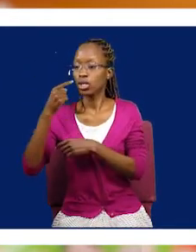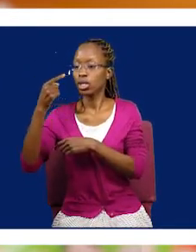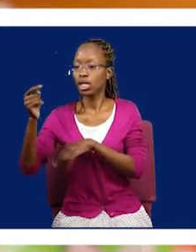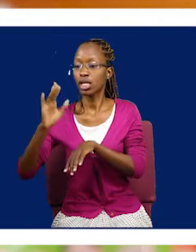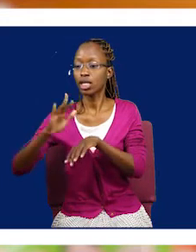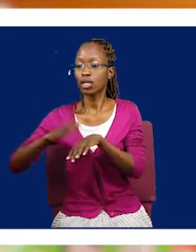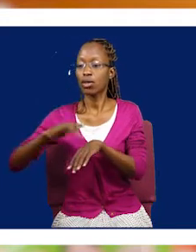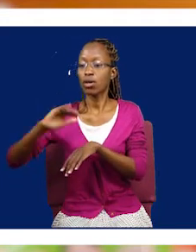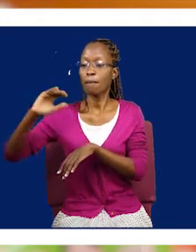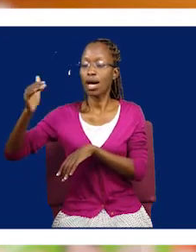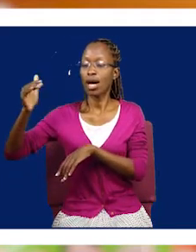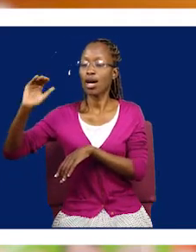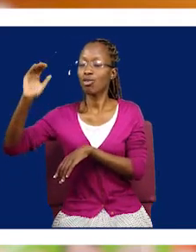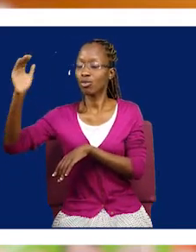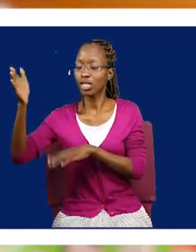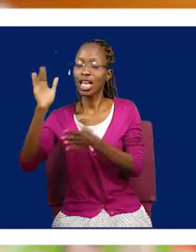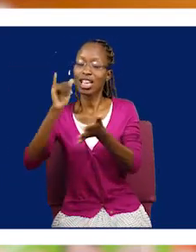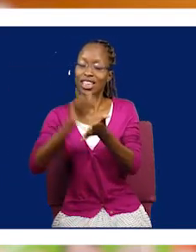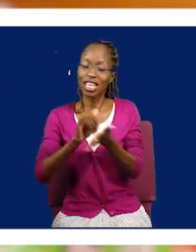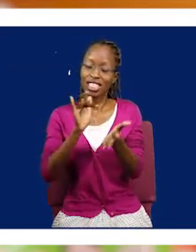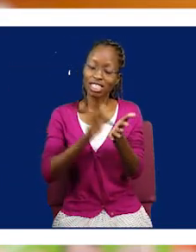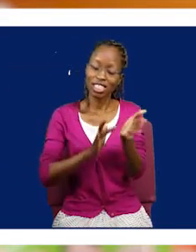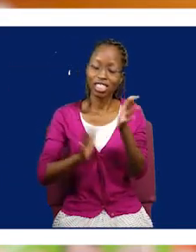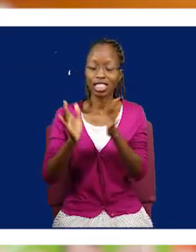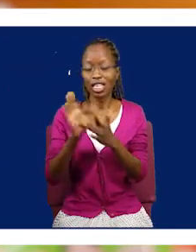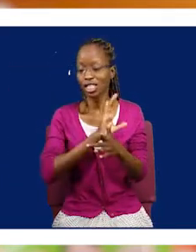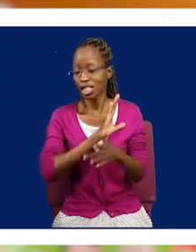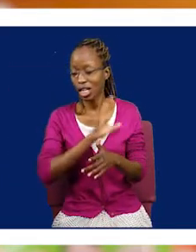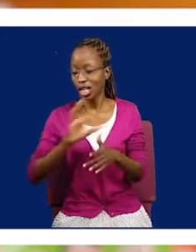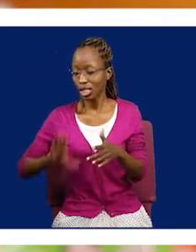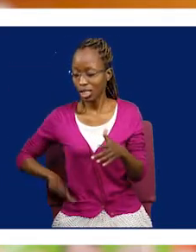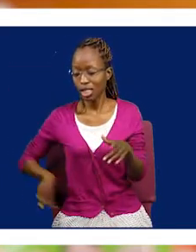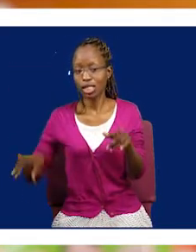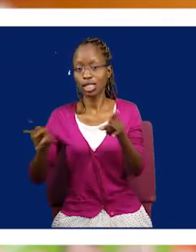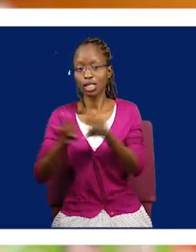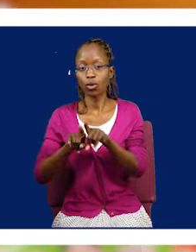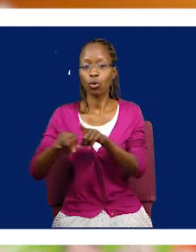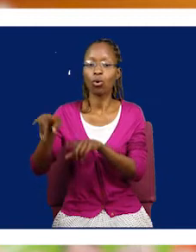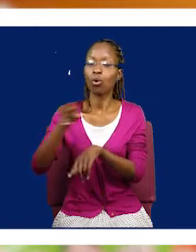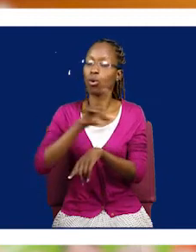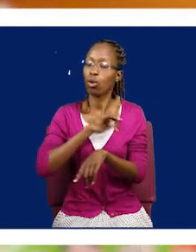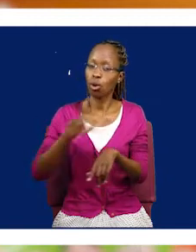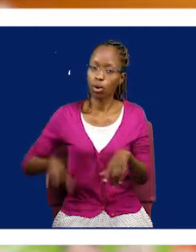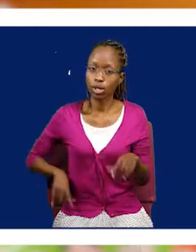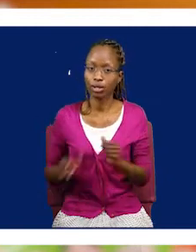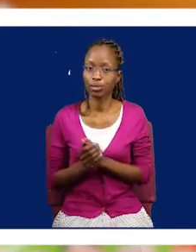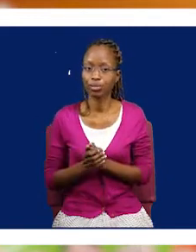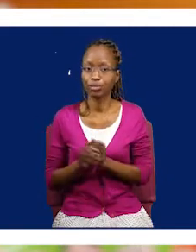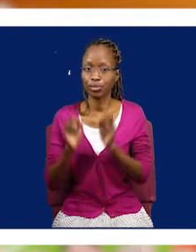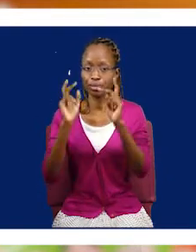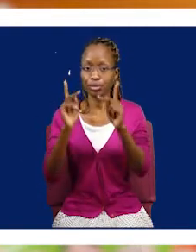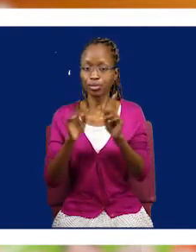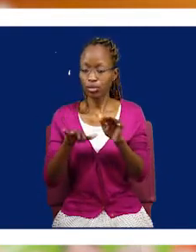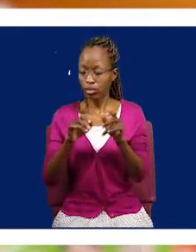Go tell it on the mountains that Jesus Christ is Lord. All